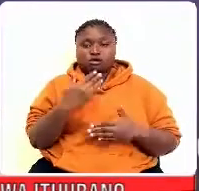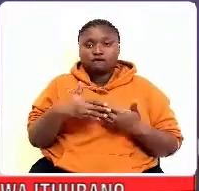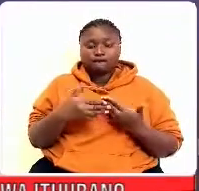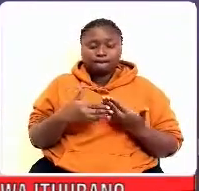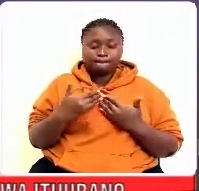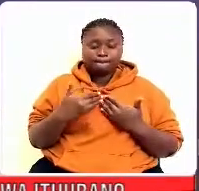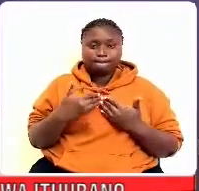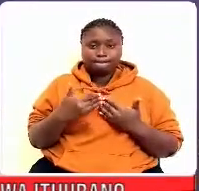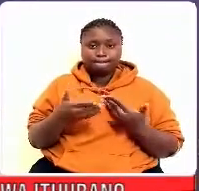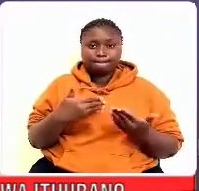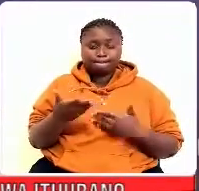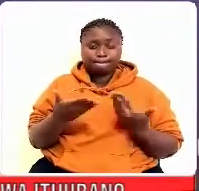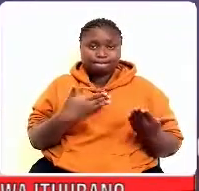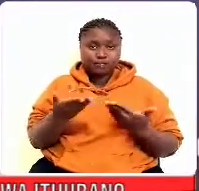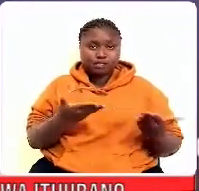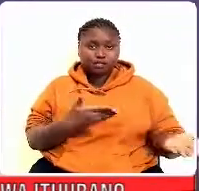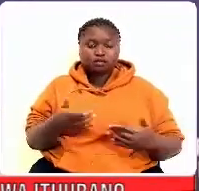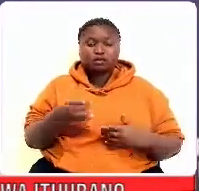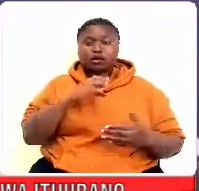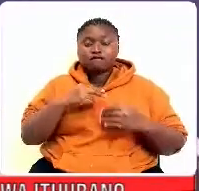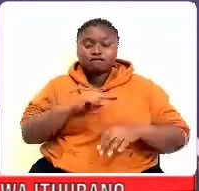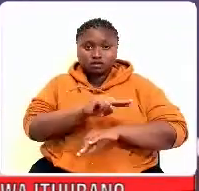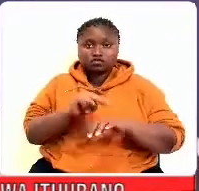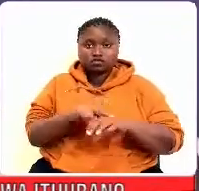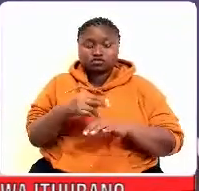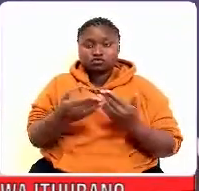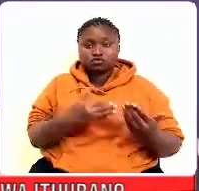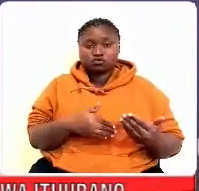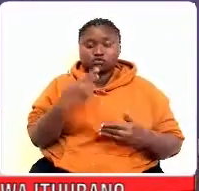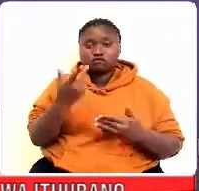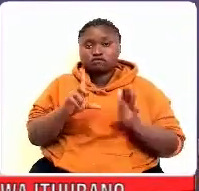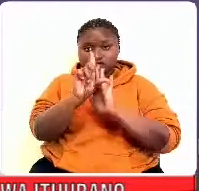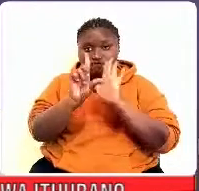being a nation governed by the rule of law,